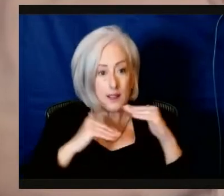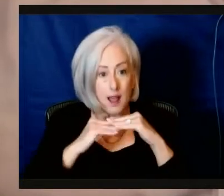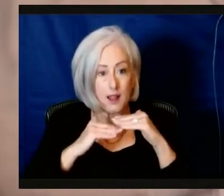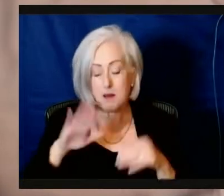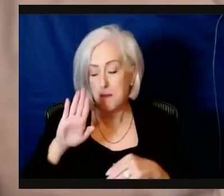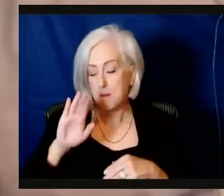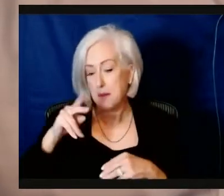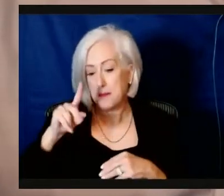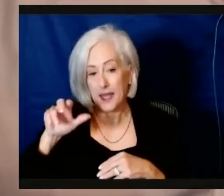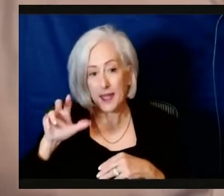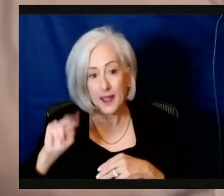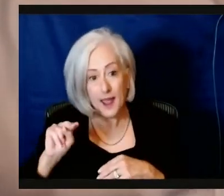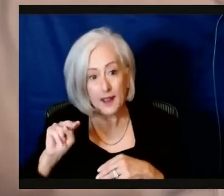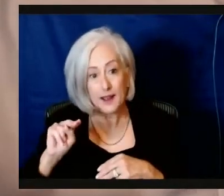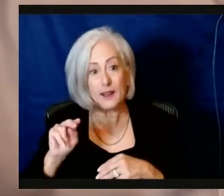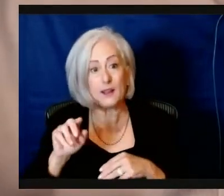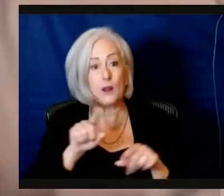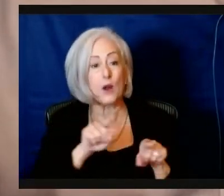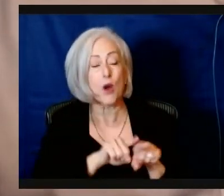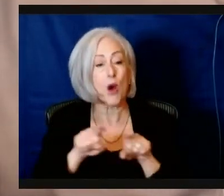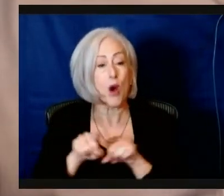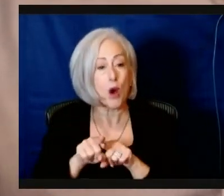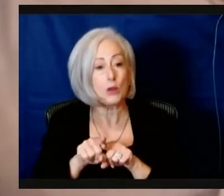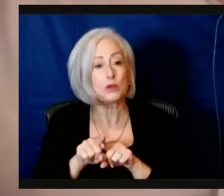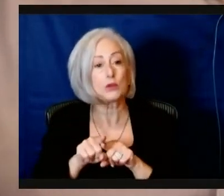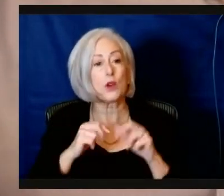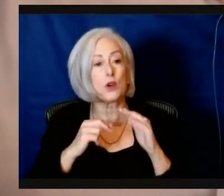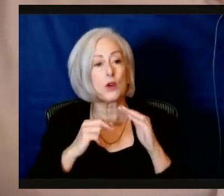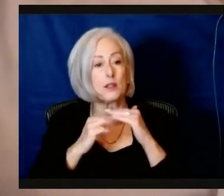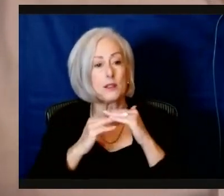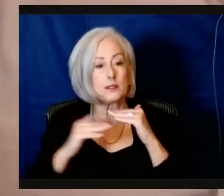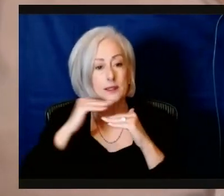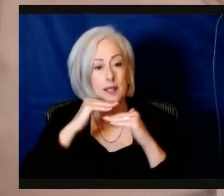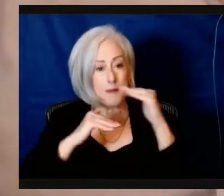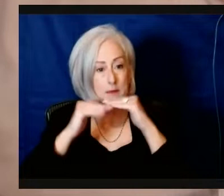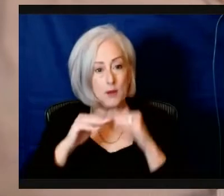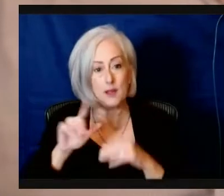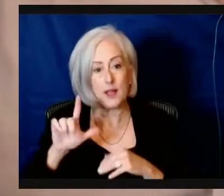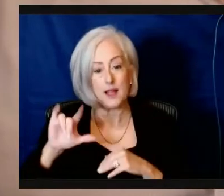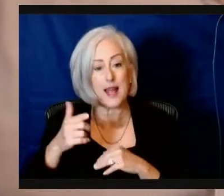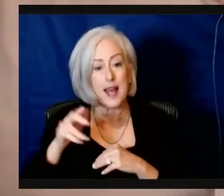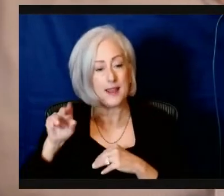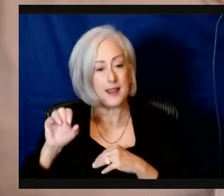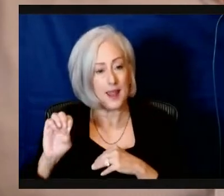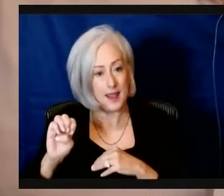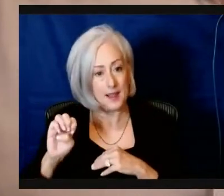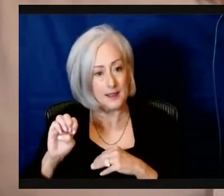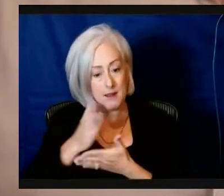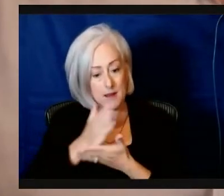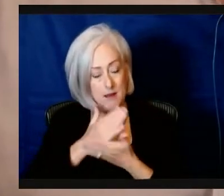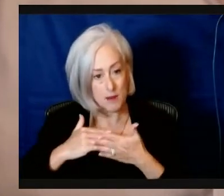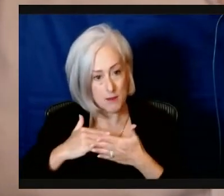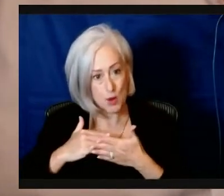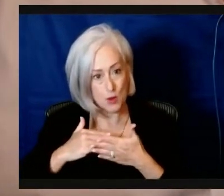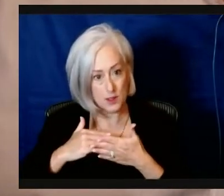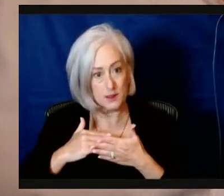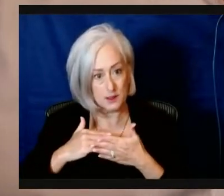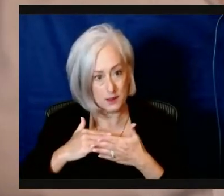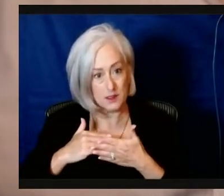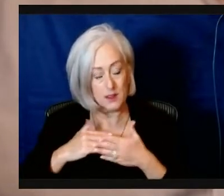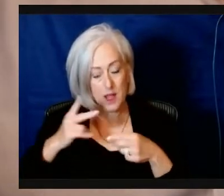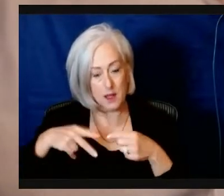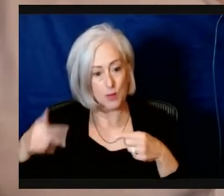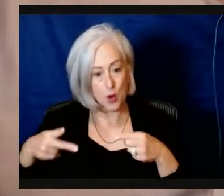they also scaffold E3 ligase components and degrade proteins